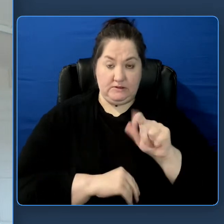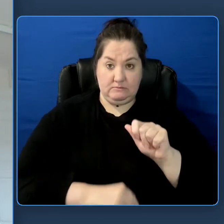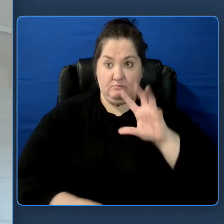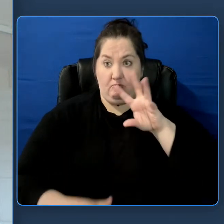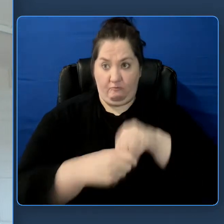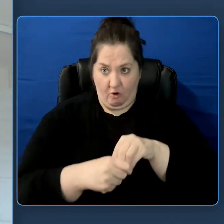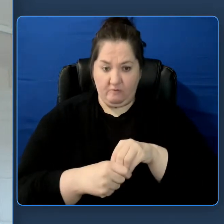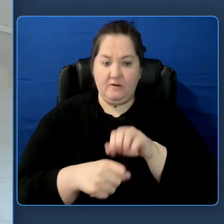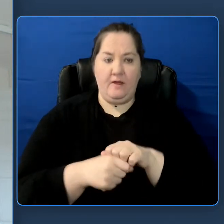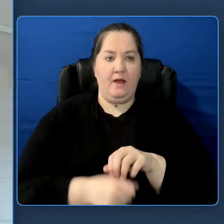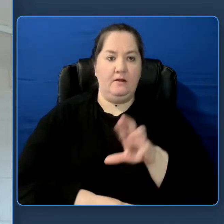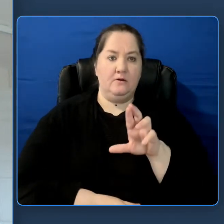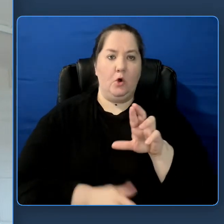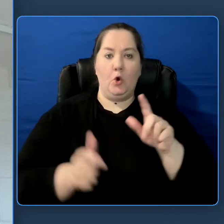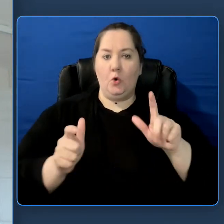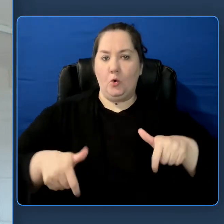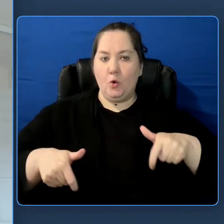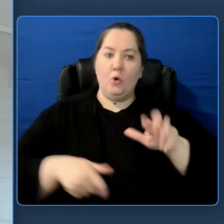in